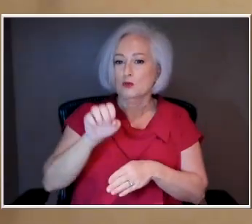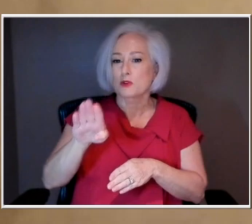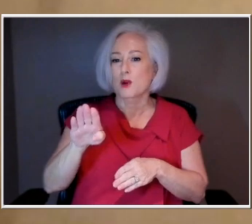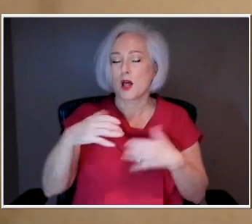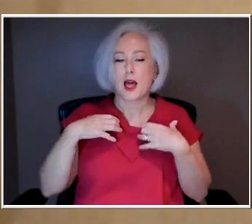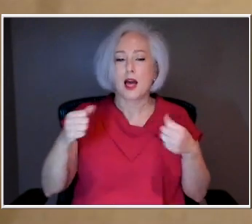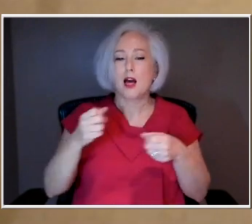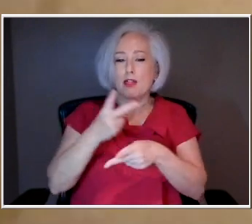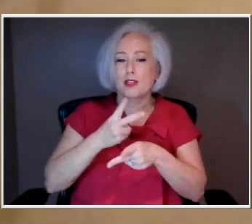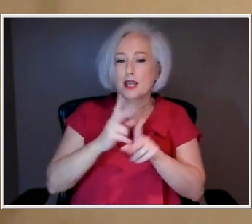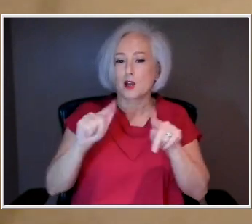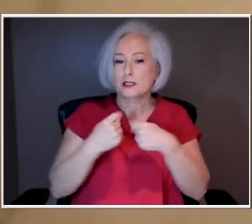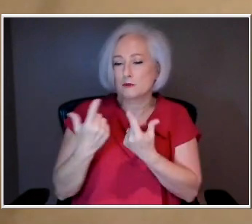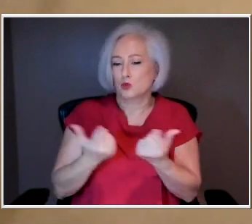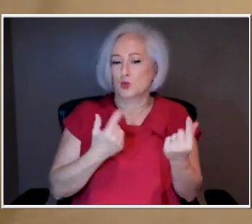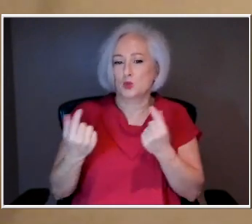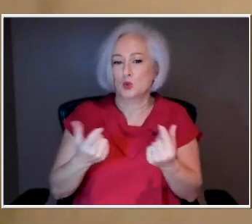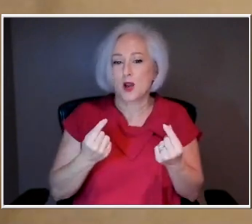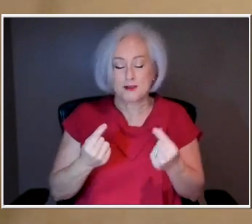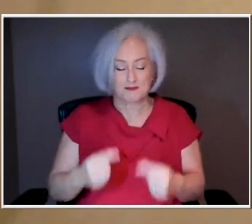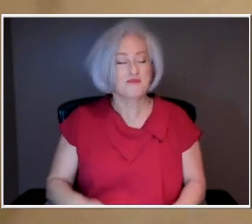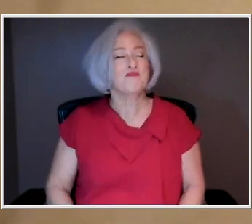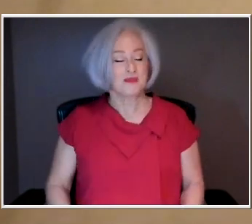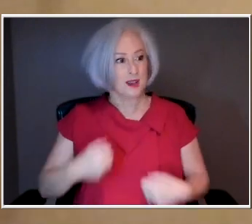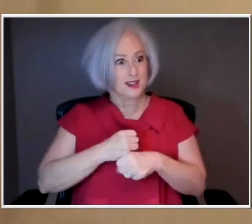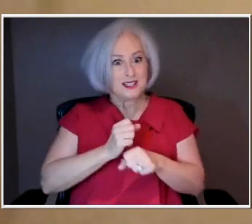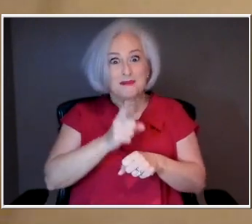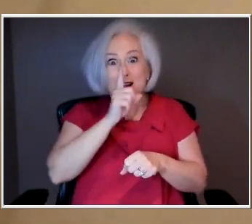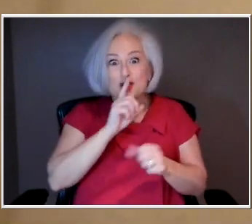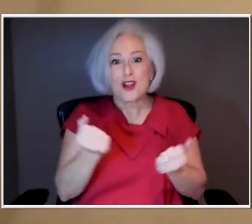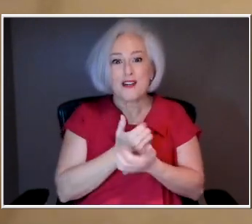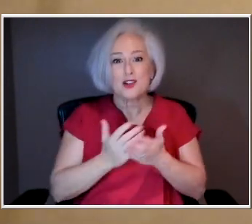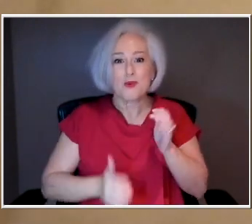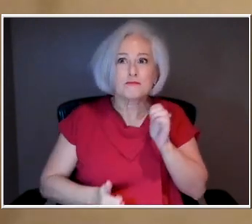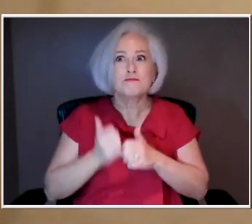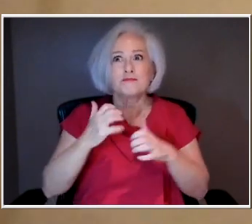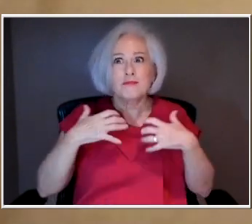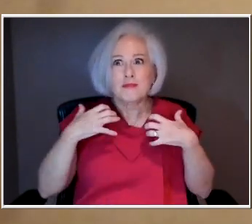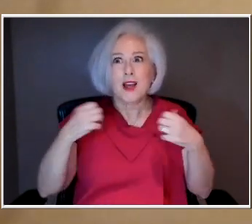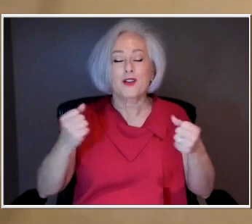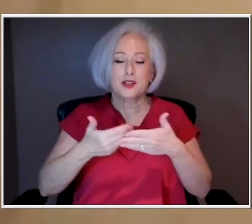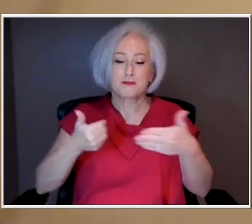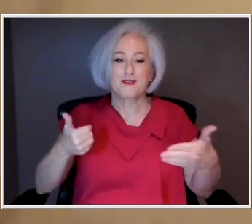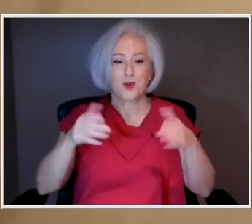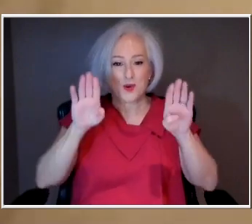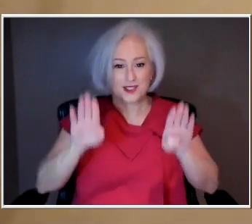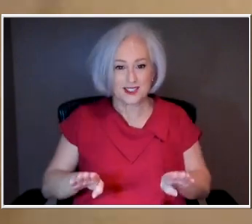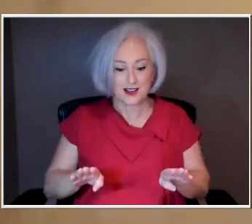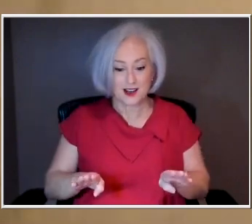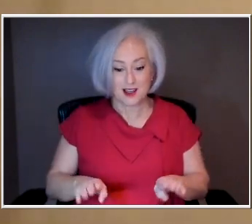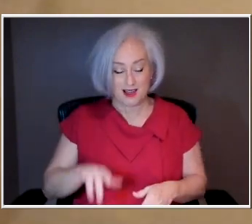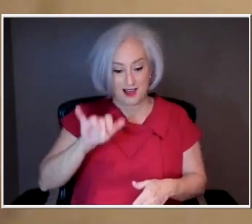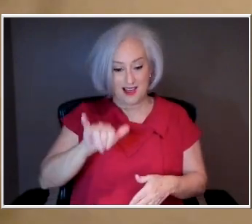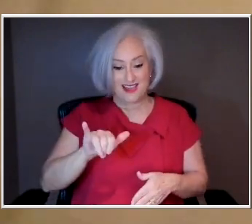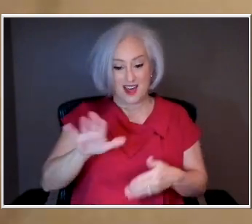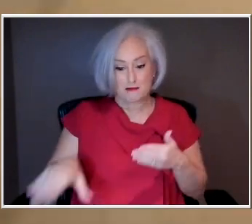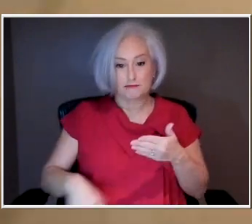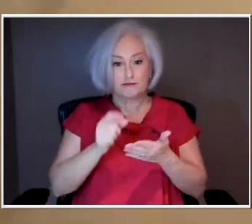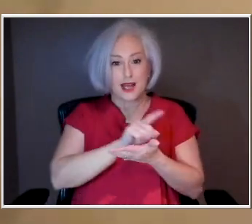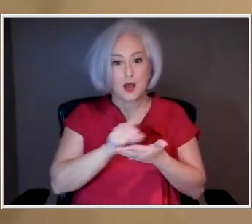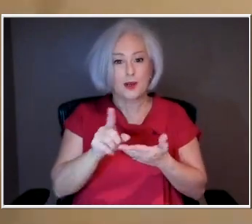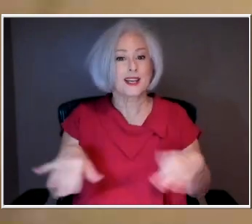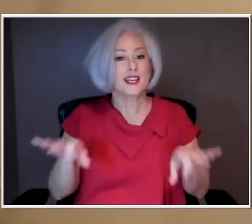preparing for. So speaking of focusing, what does our healthcare team really focus on during this week leading up to